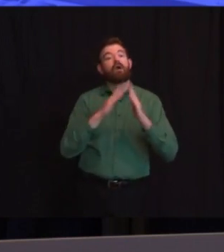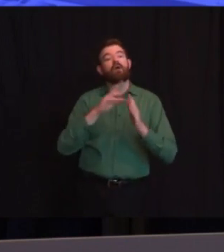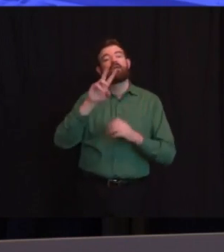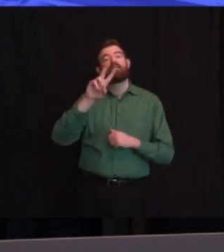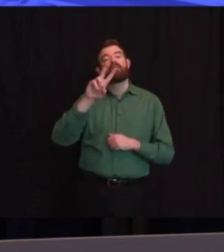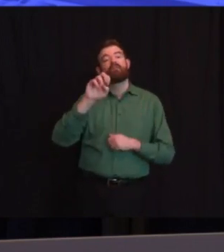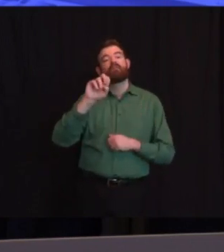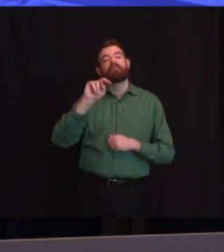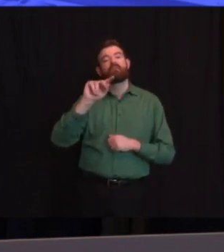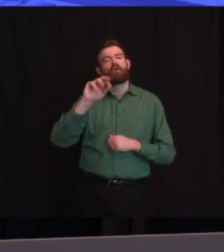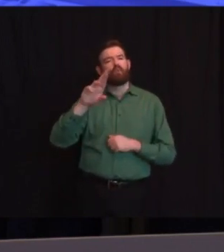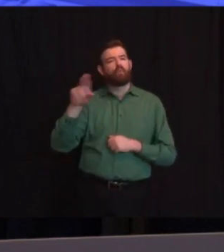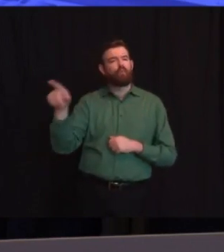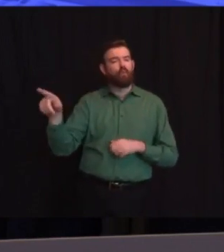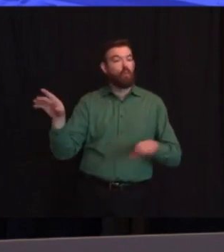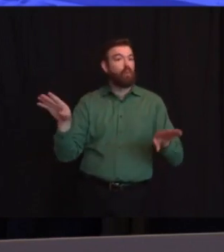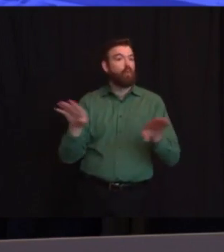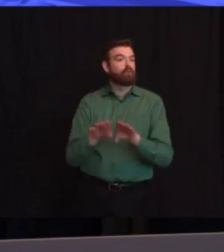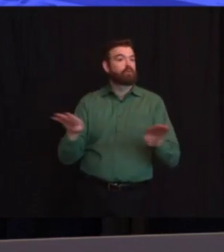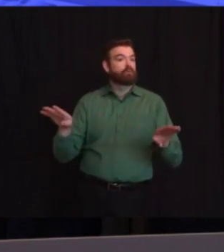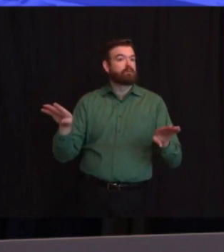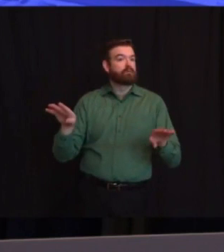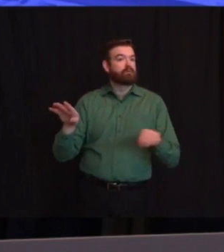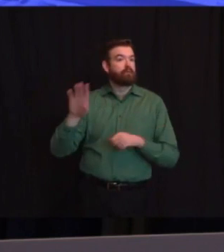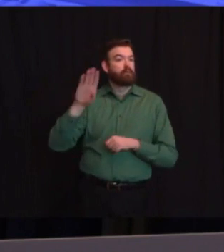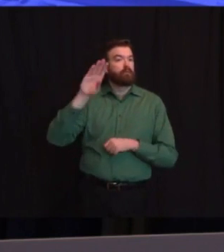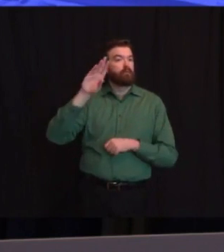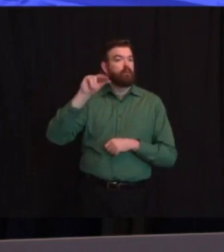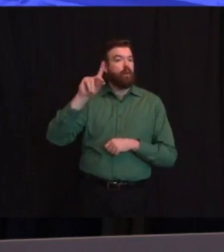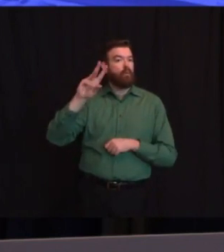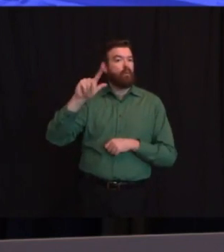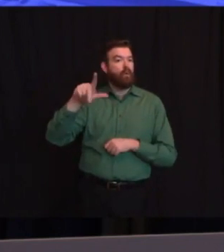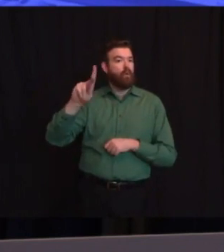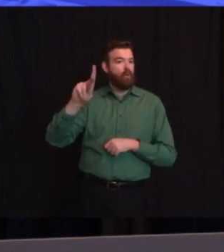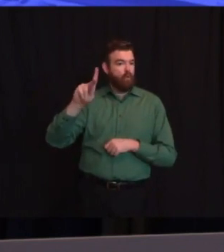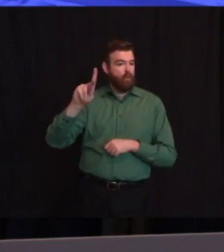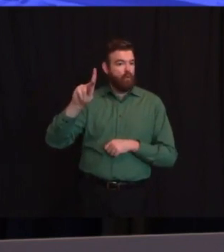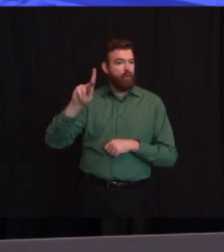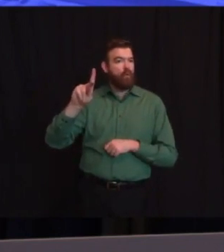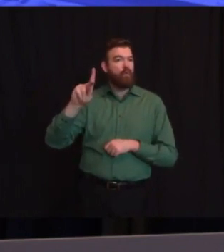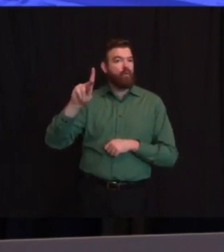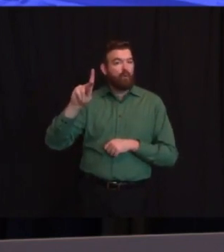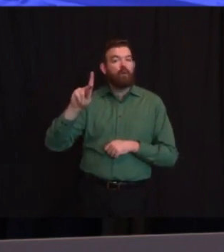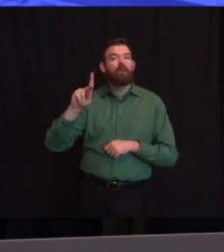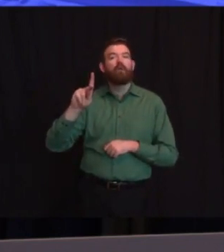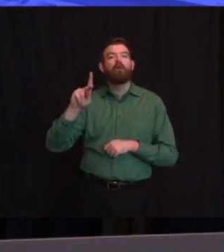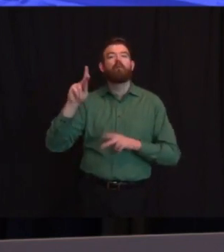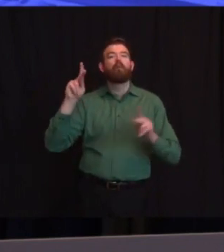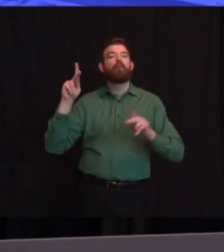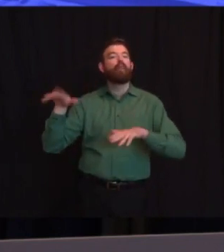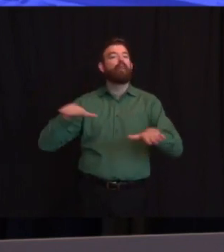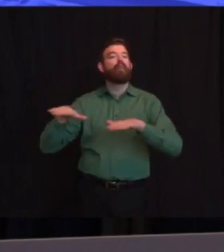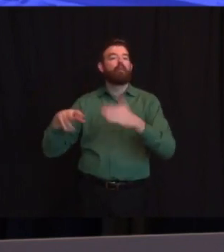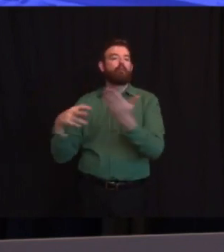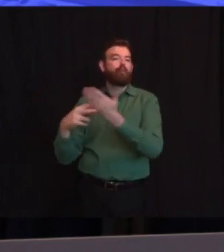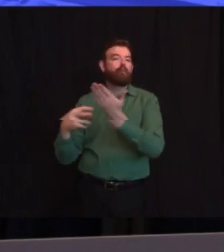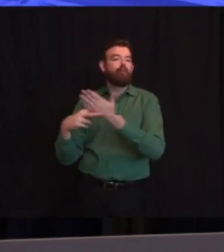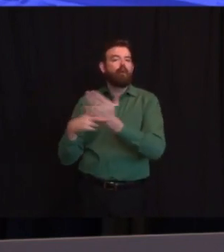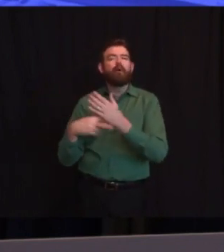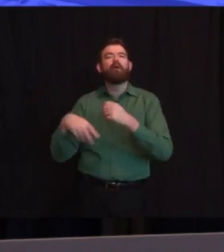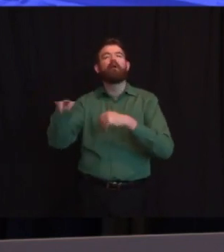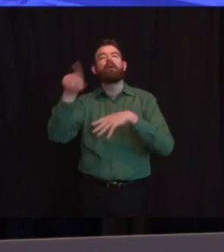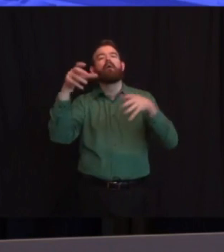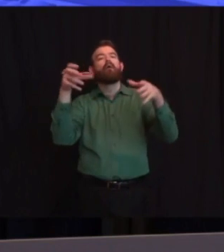boardwalk. In Patterson, 1 subject cited for an EO violation for failure to disperse. And in Union City, a